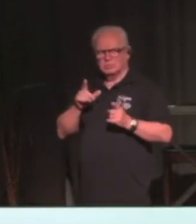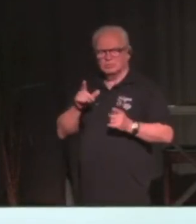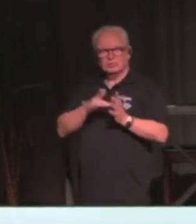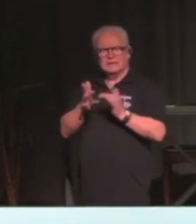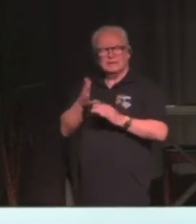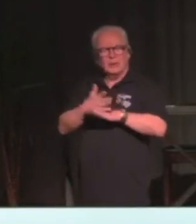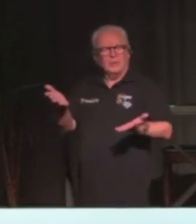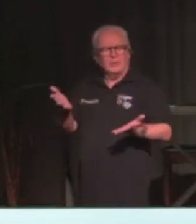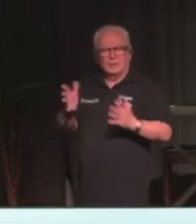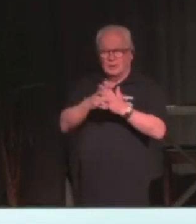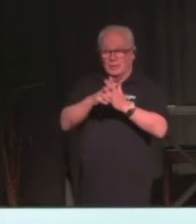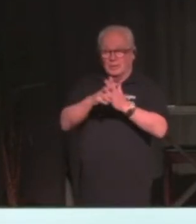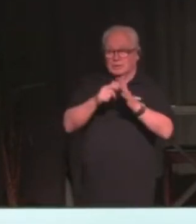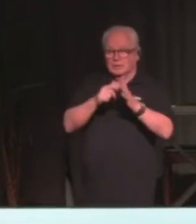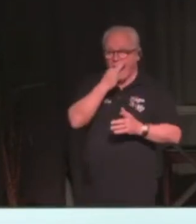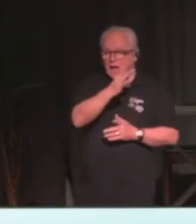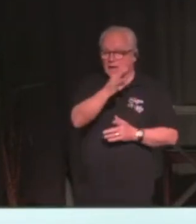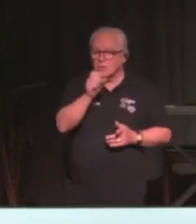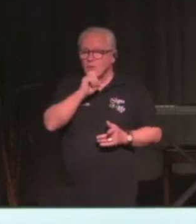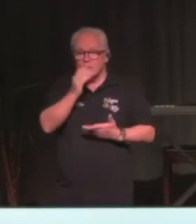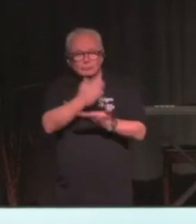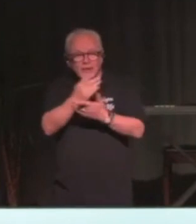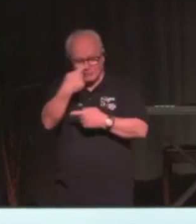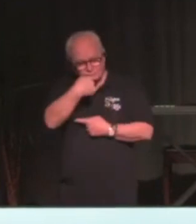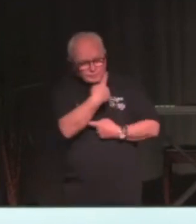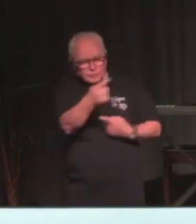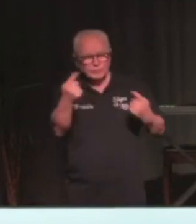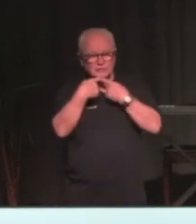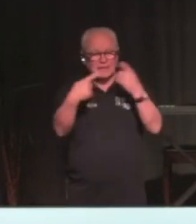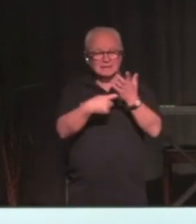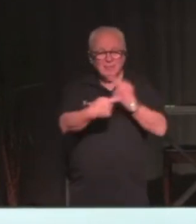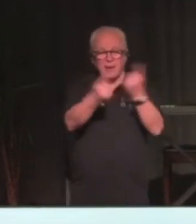do? Anybody share their story, their testimony this week with anybody?